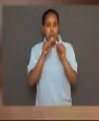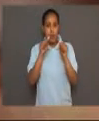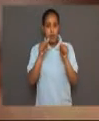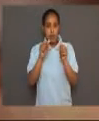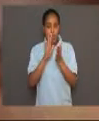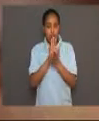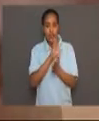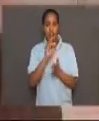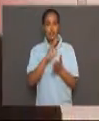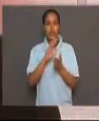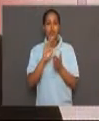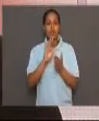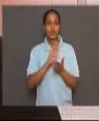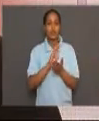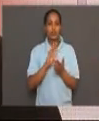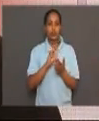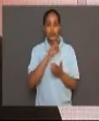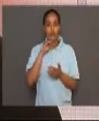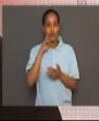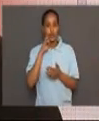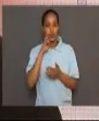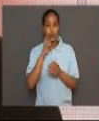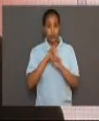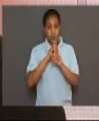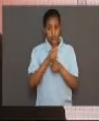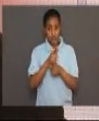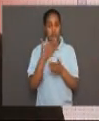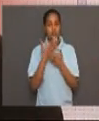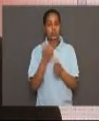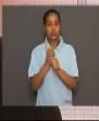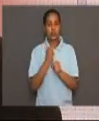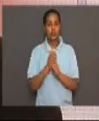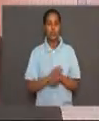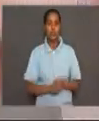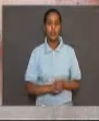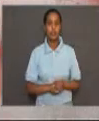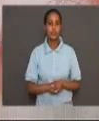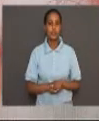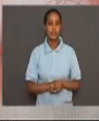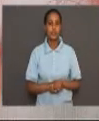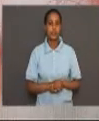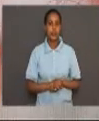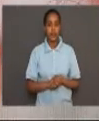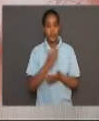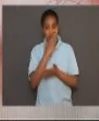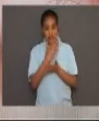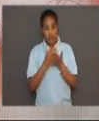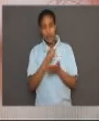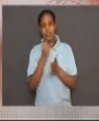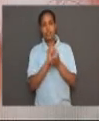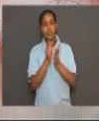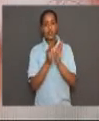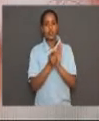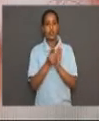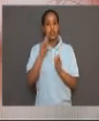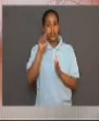and cured. If those were your answers, great work. Some other examples